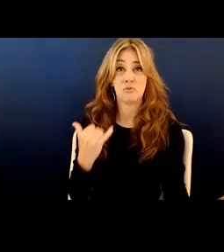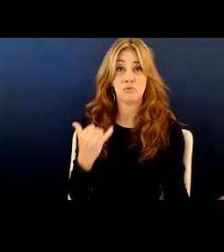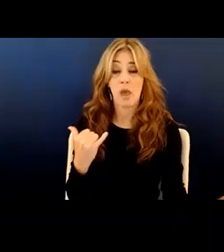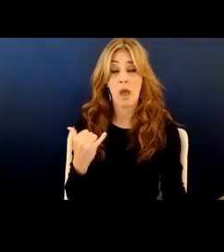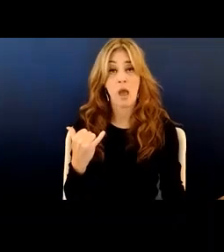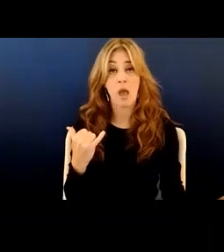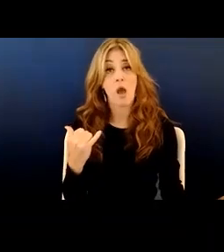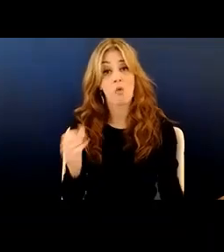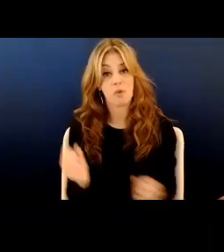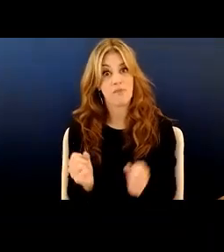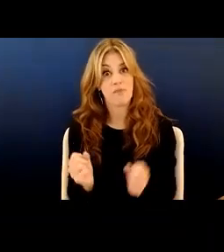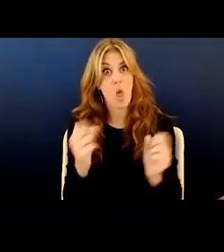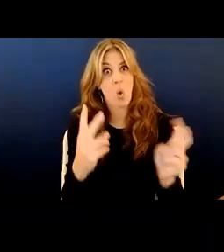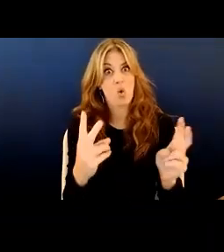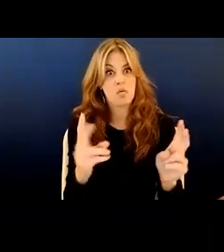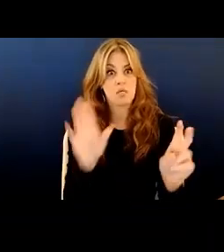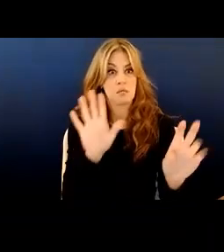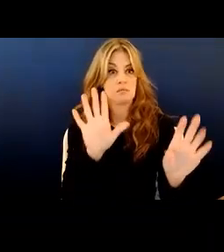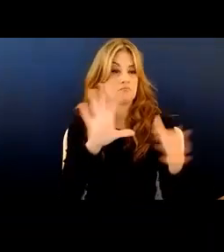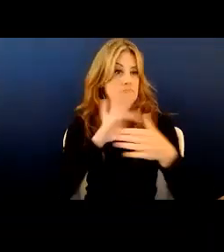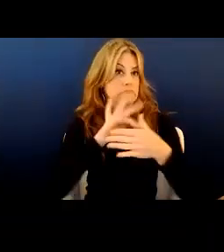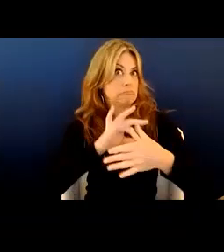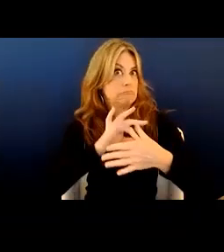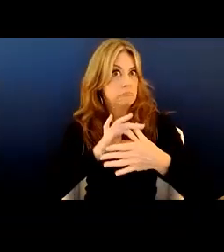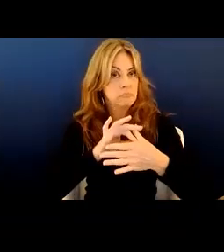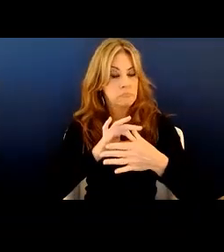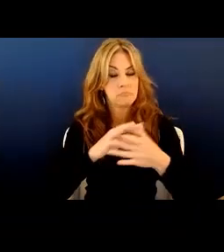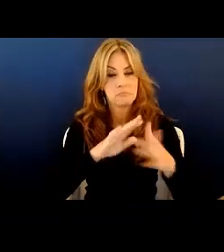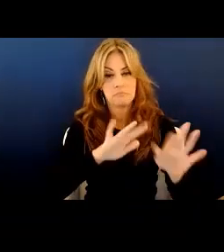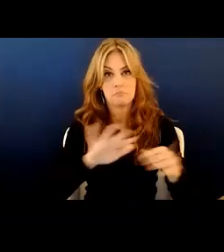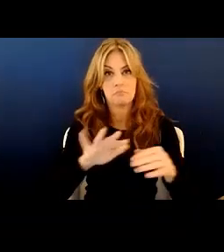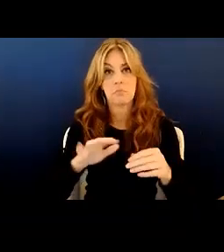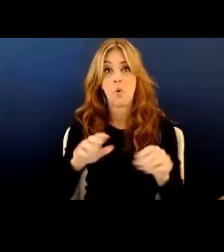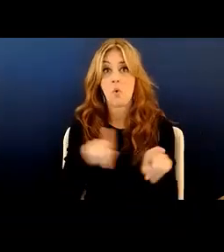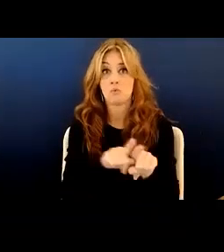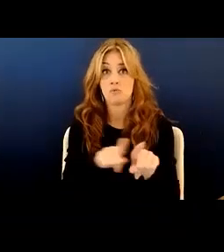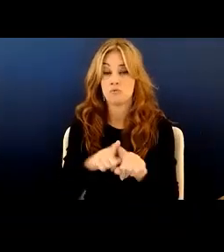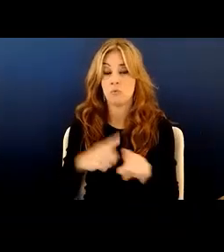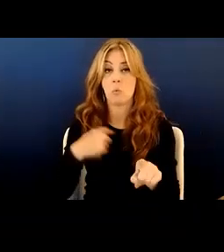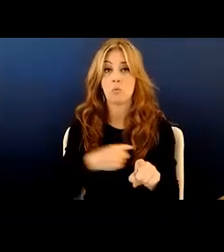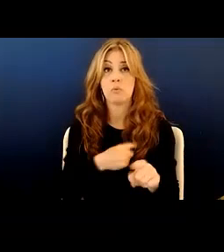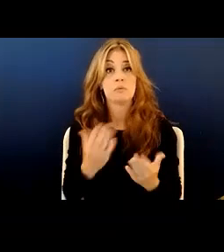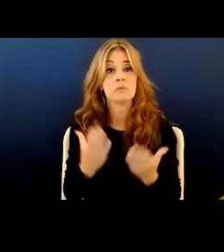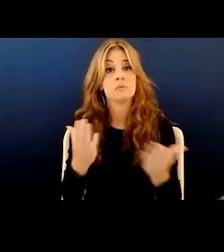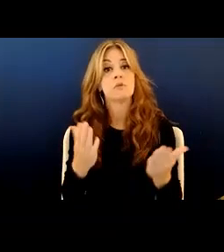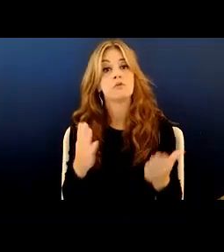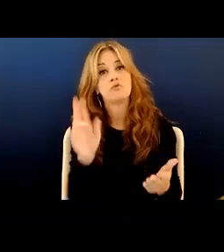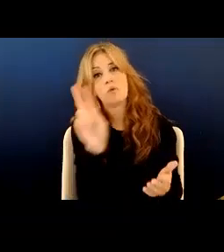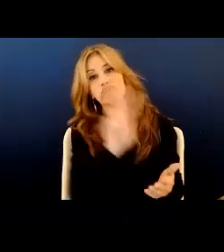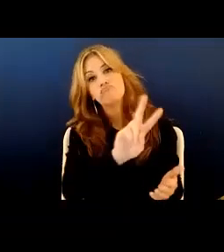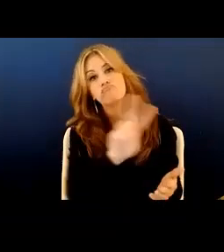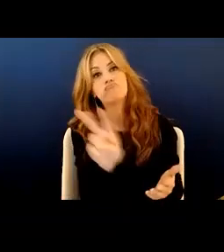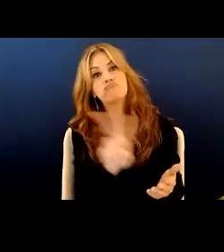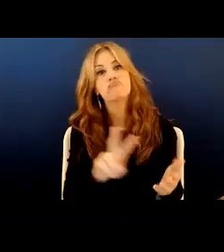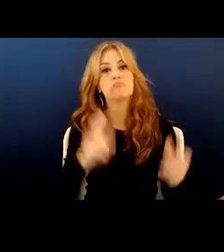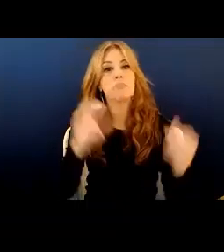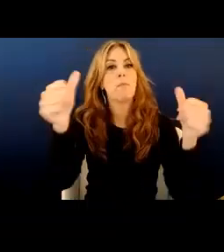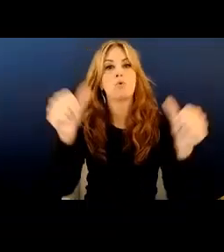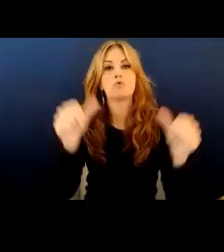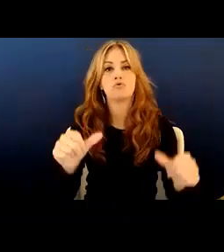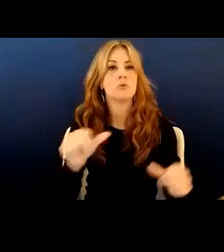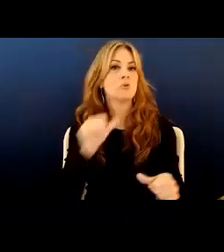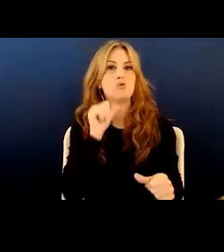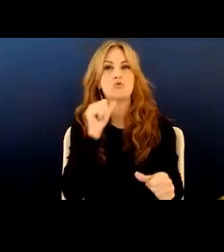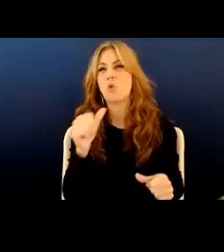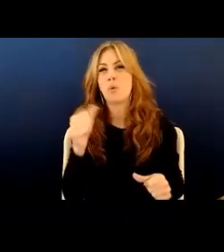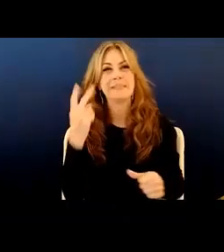of content, and I want to show you something else that we recommend. When you're looking at the poster this way, you're not seeing it the way people